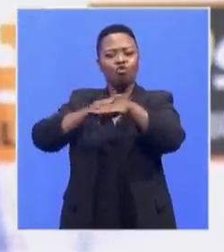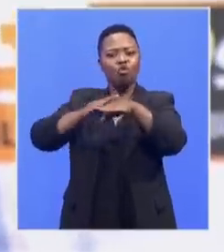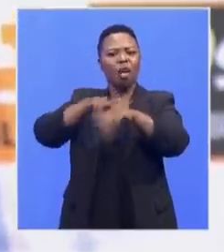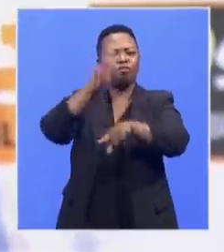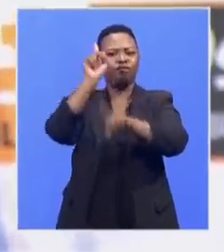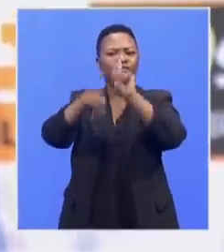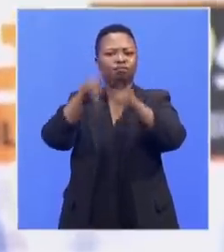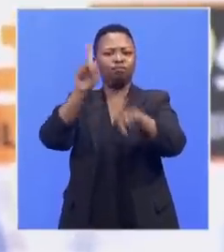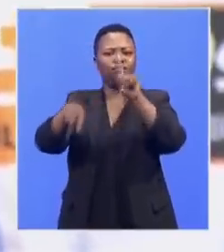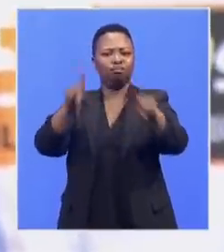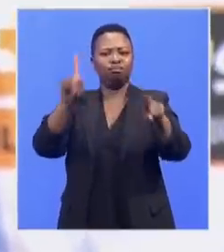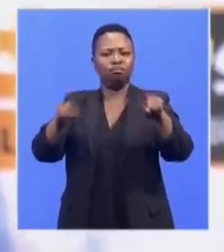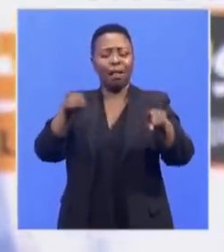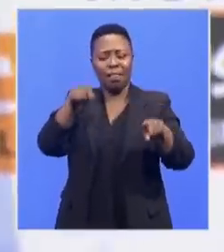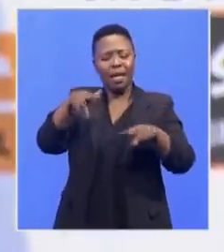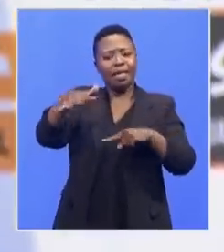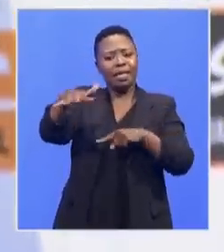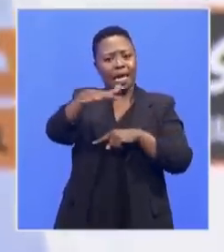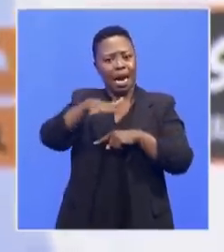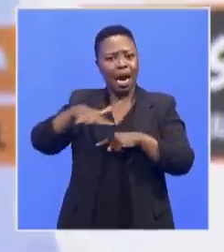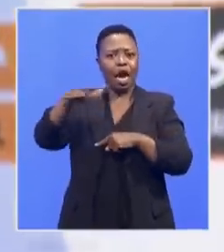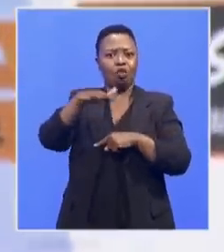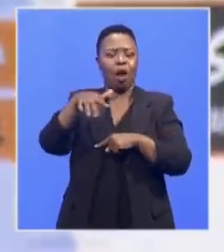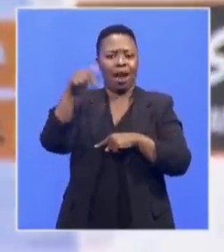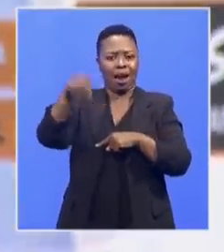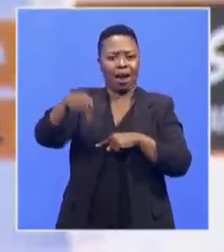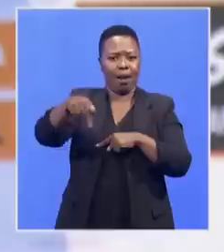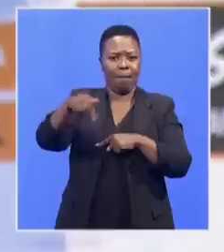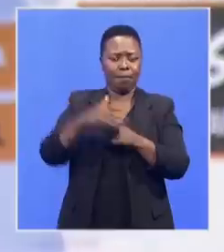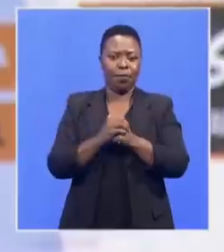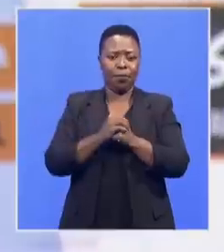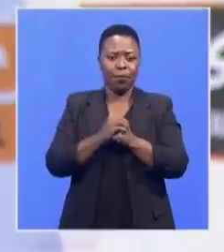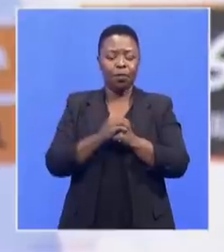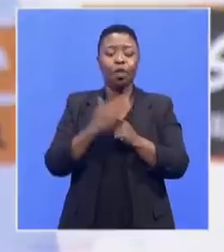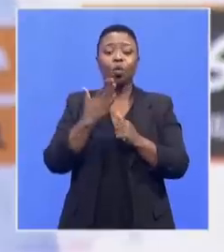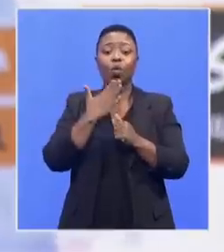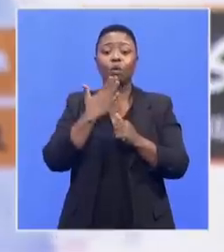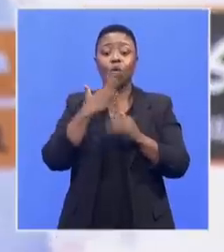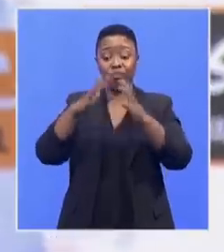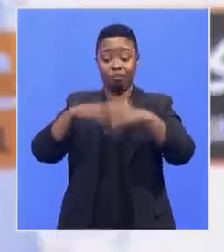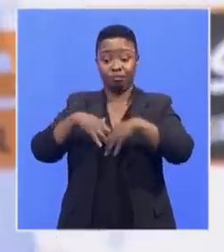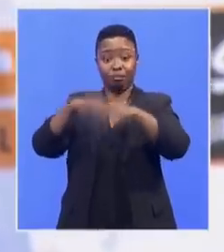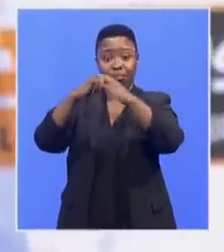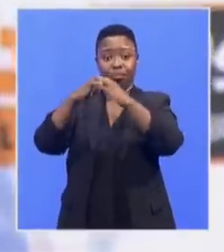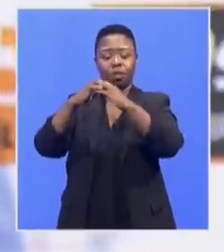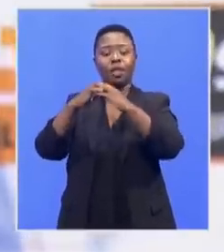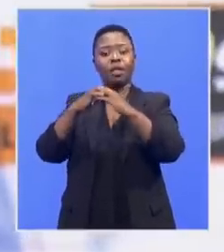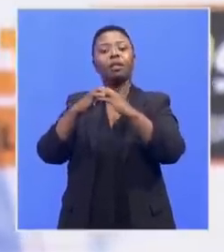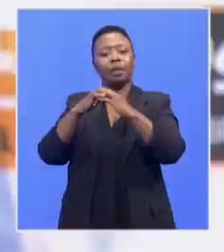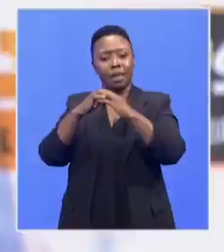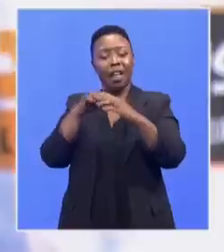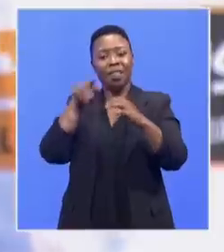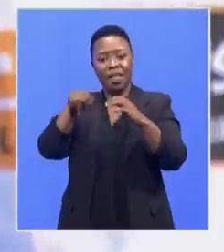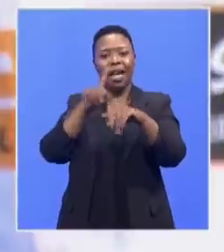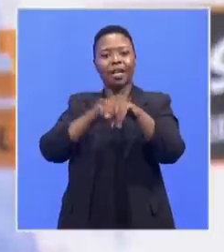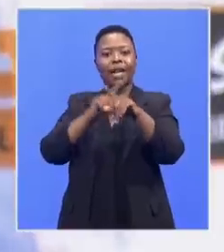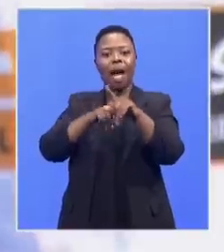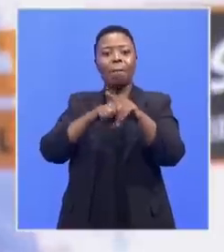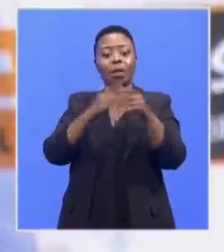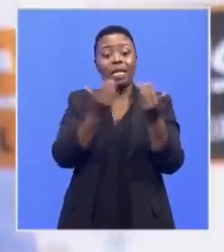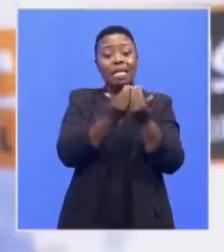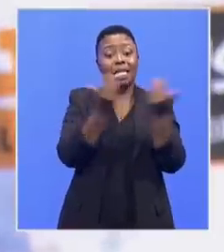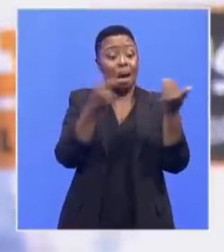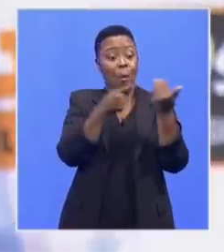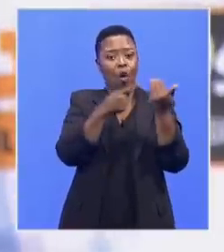the area only to be bombed by right-wingers during the transition to democracy.